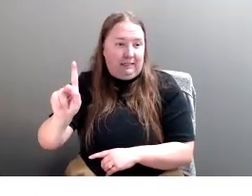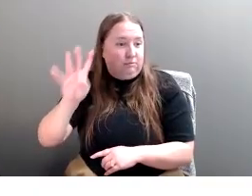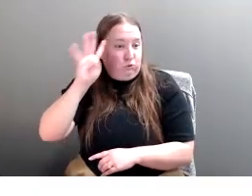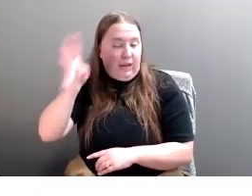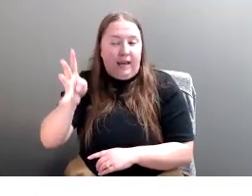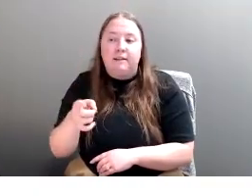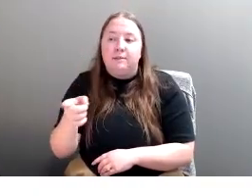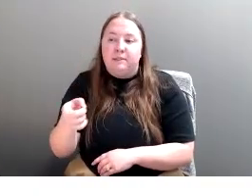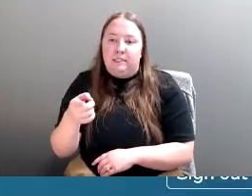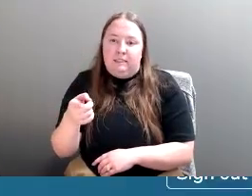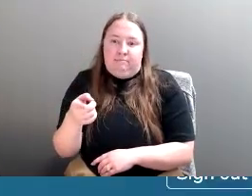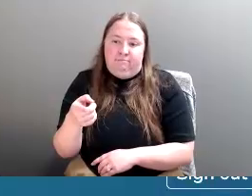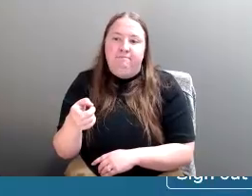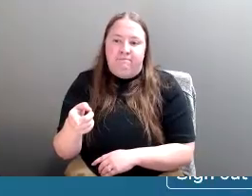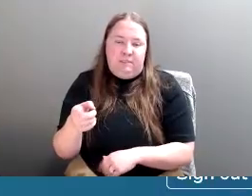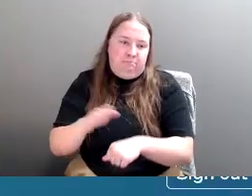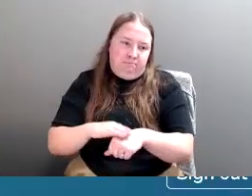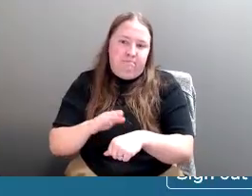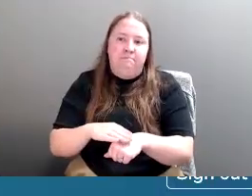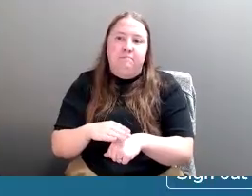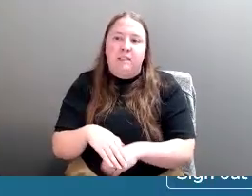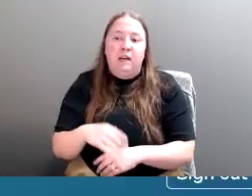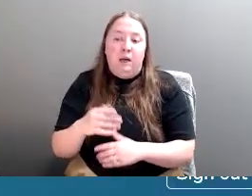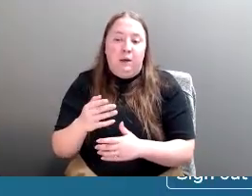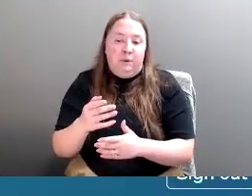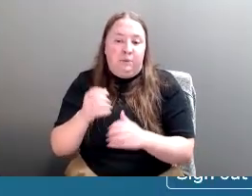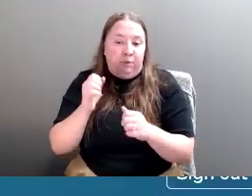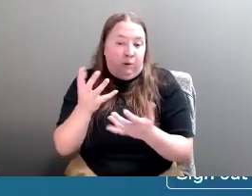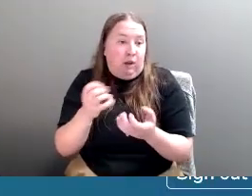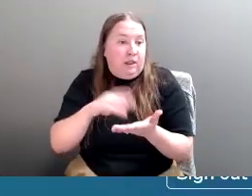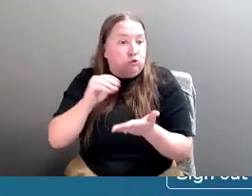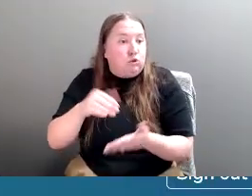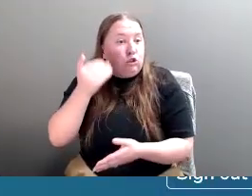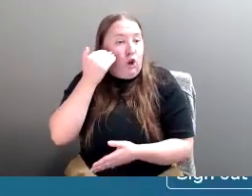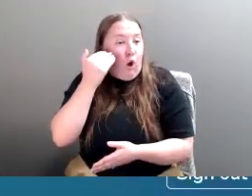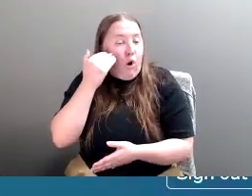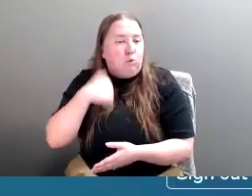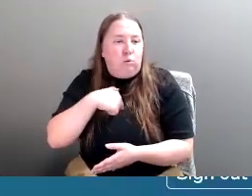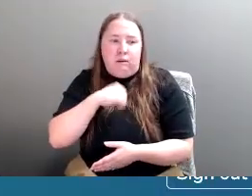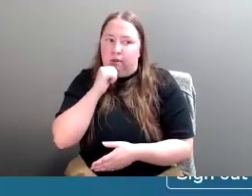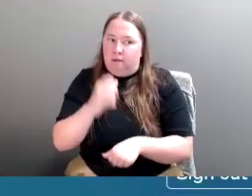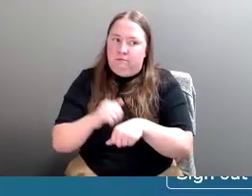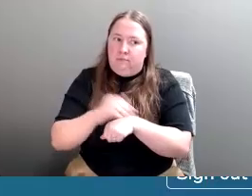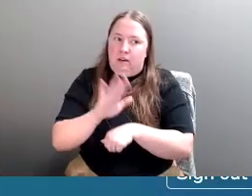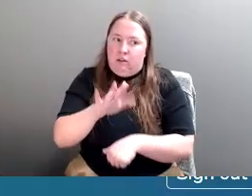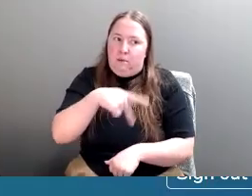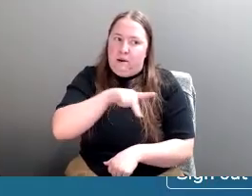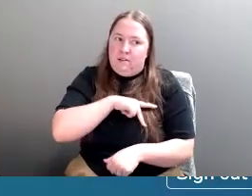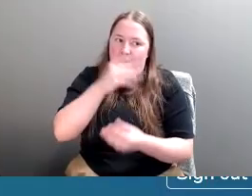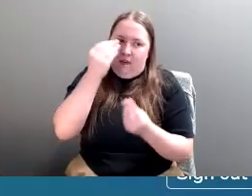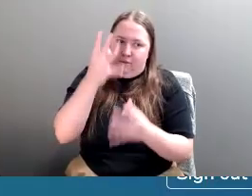okay, disclaimer, and I could talk about all this, but basically what we want the student to know is we're not sending your personal information over. In